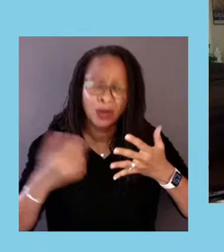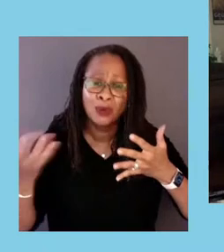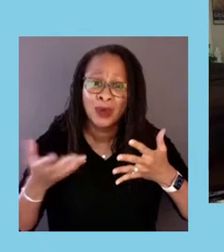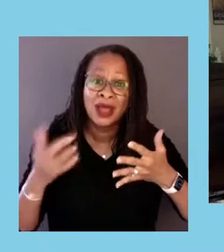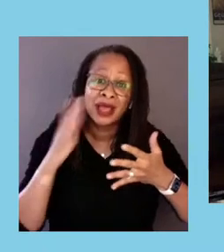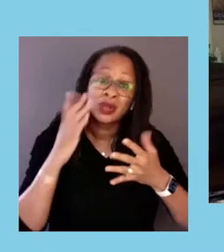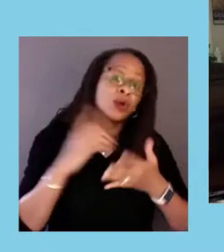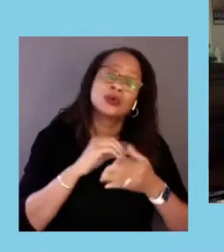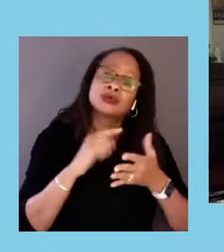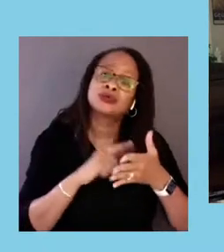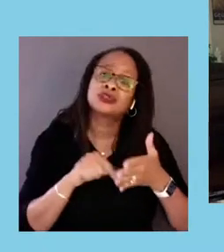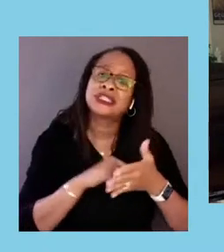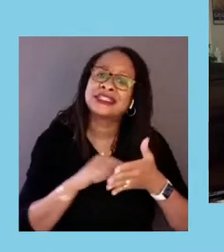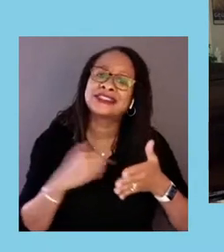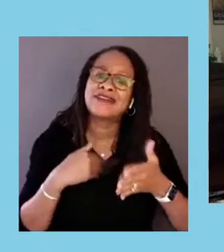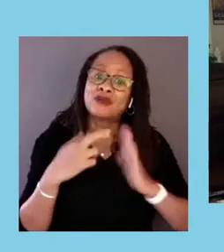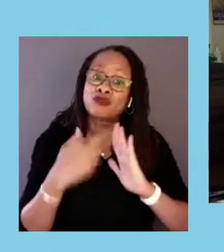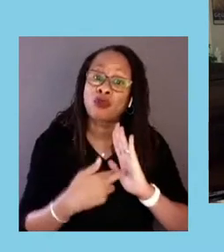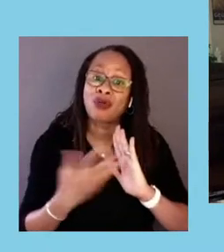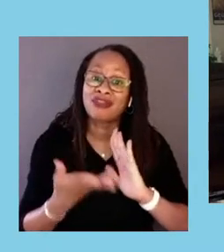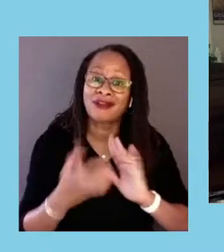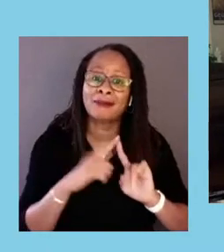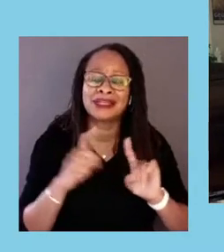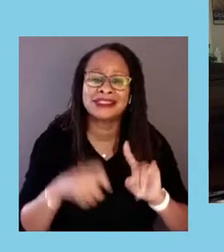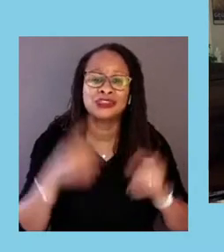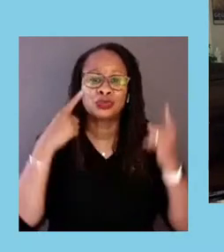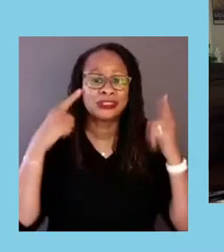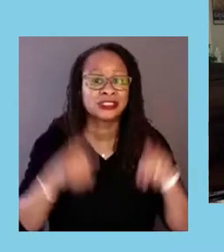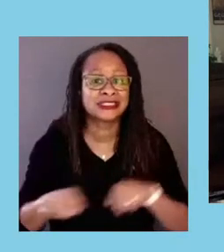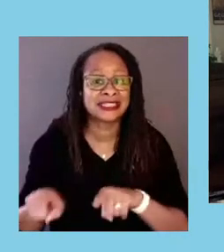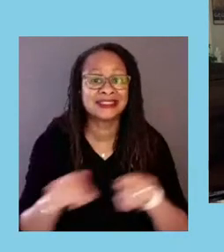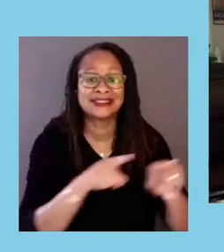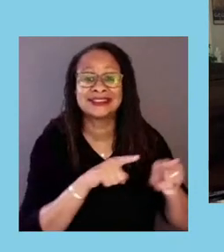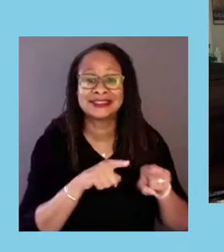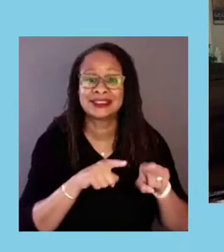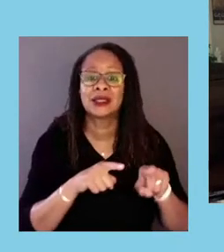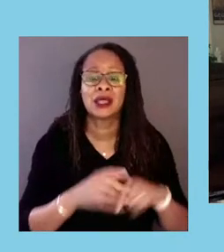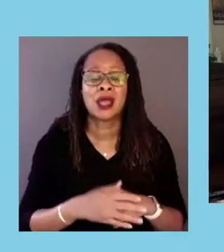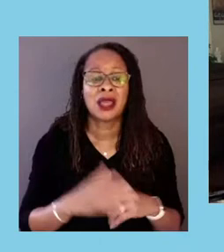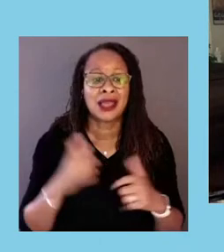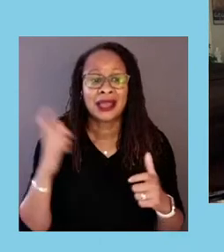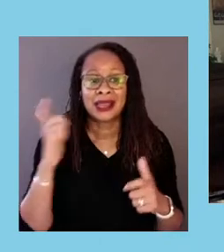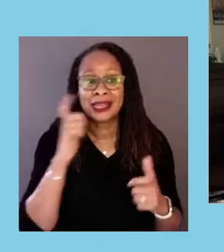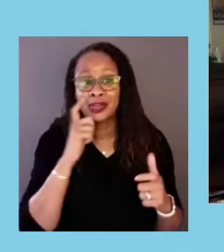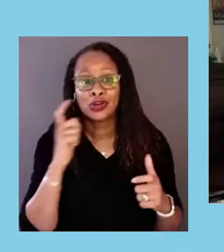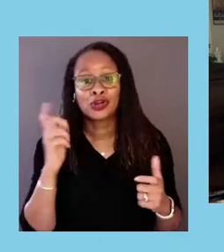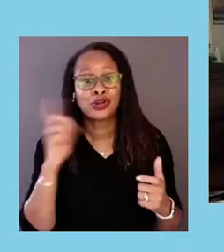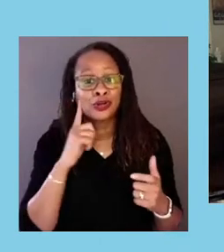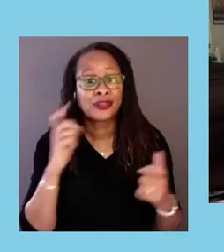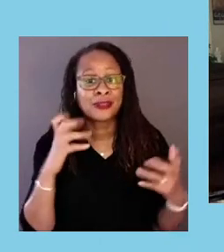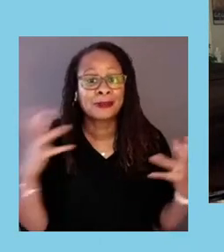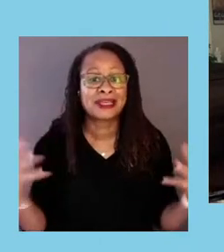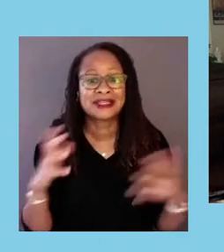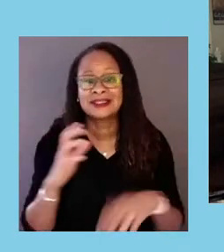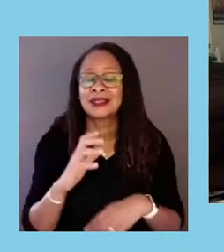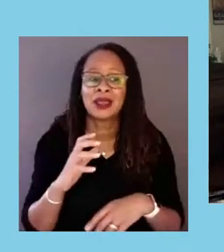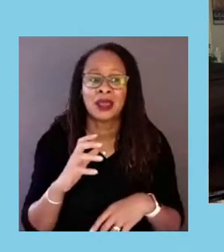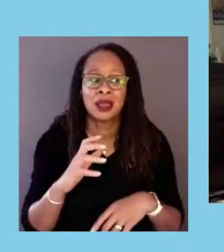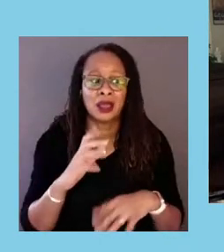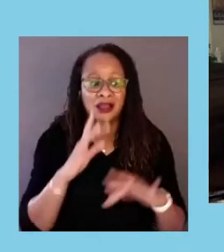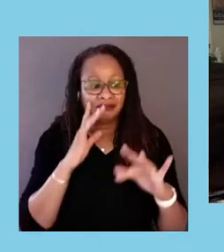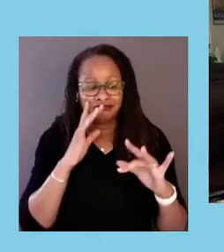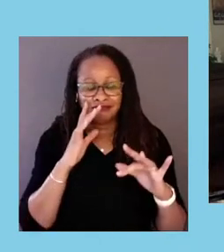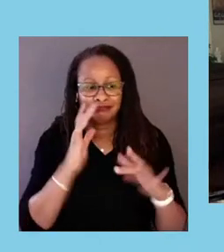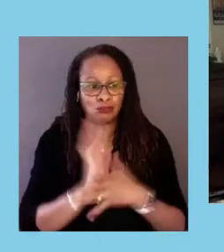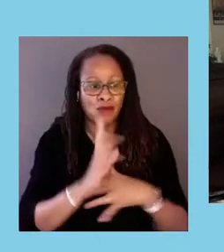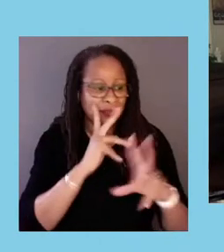I think there just has to be a consensus. Cause I hear like the biggest, you know, cinephiles say to me, like